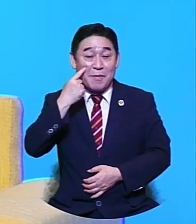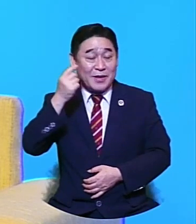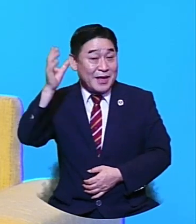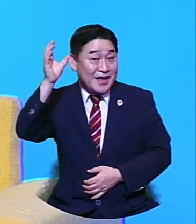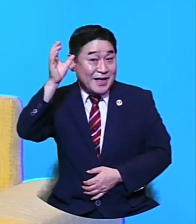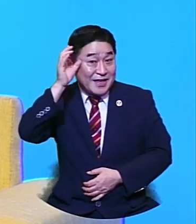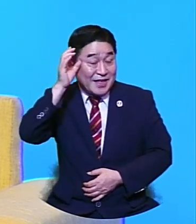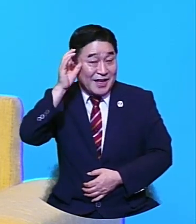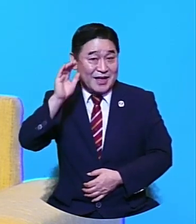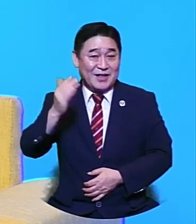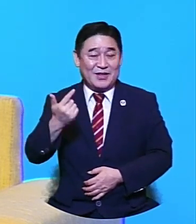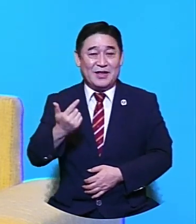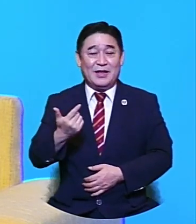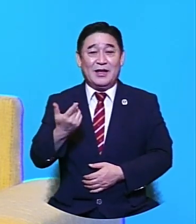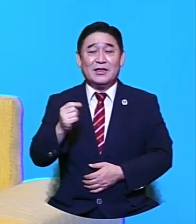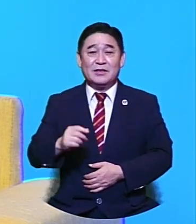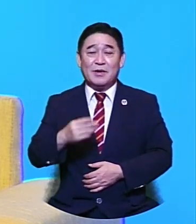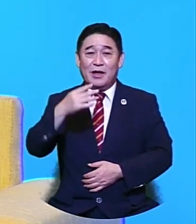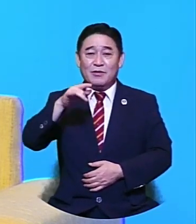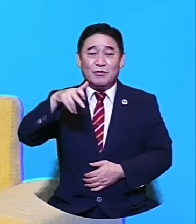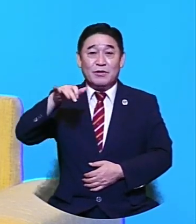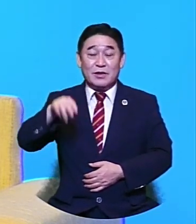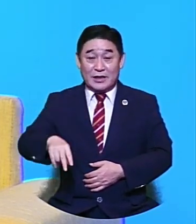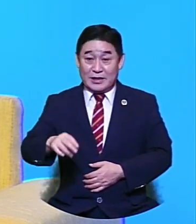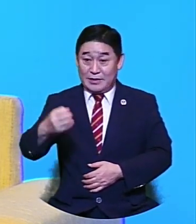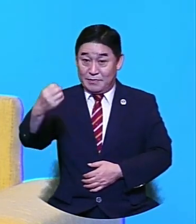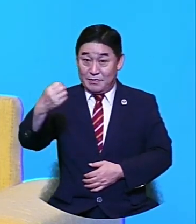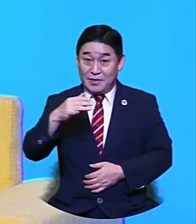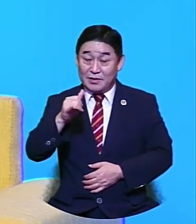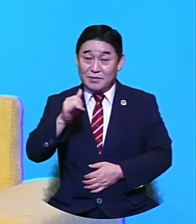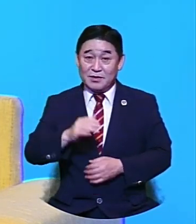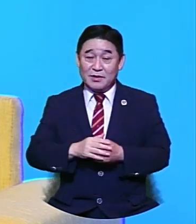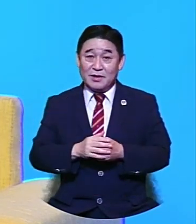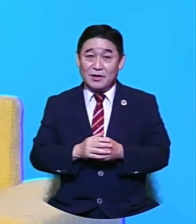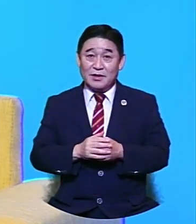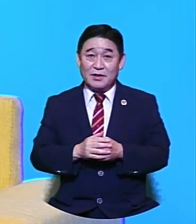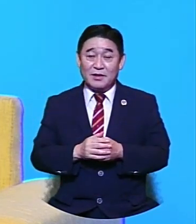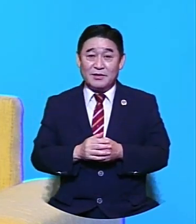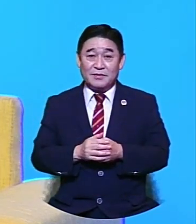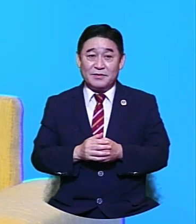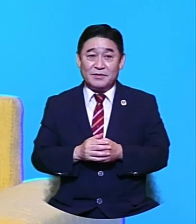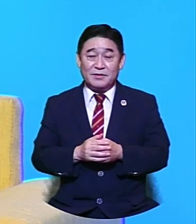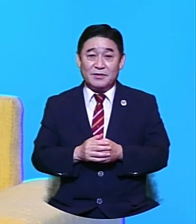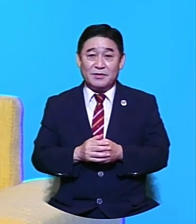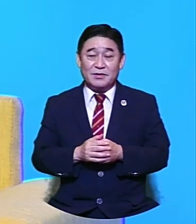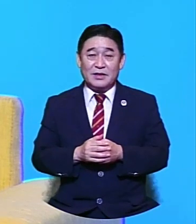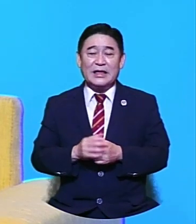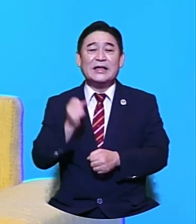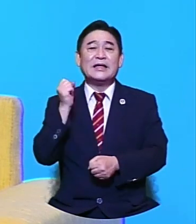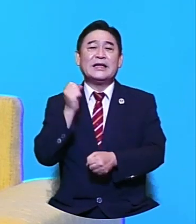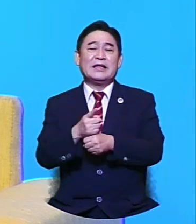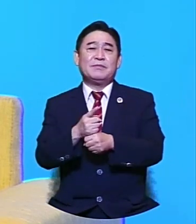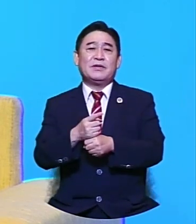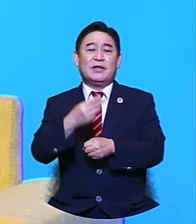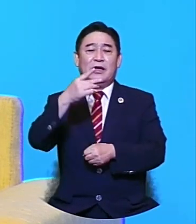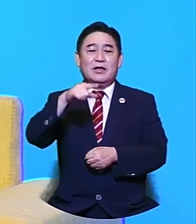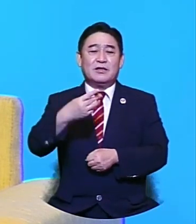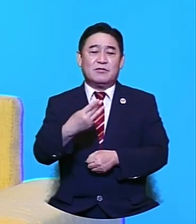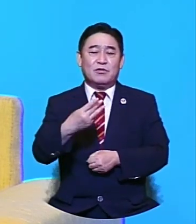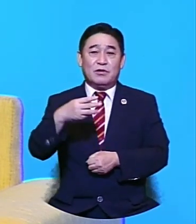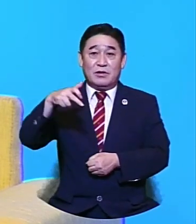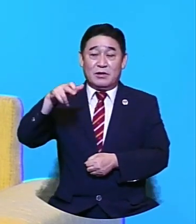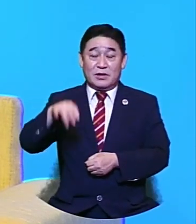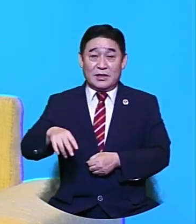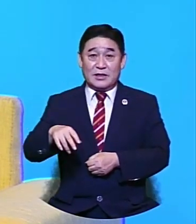toolkit that you have already been, you already conducted, such as Kenya, Colombia,